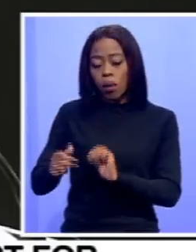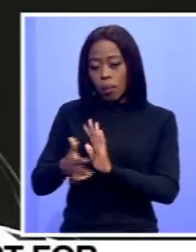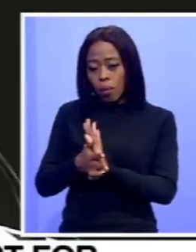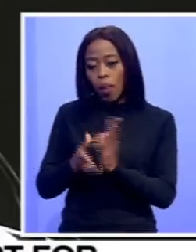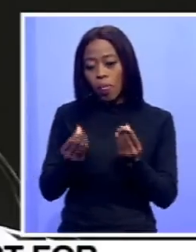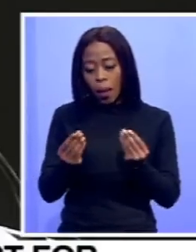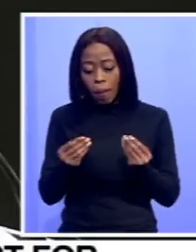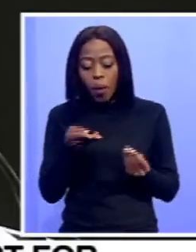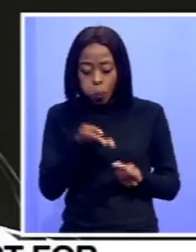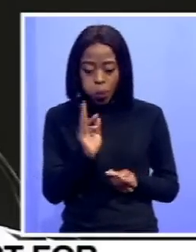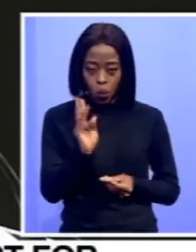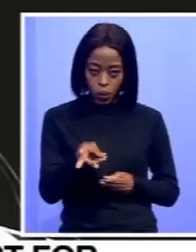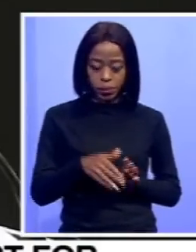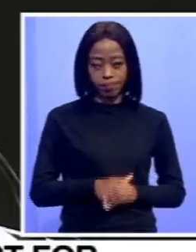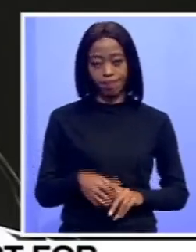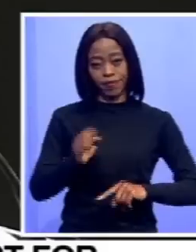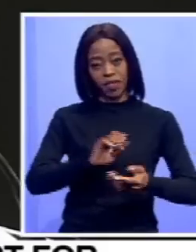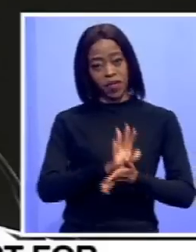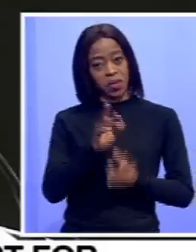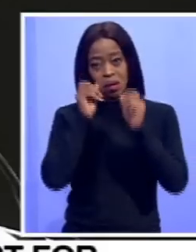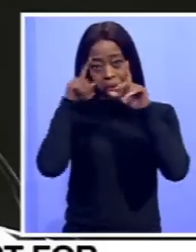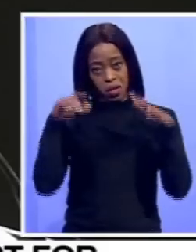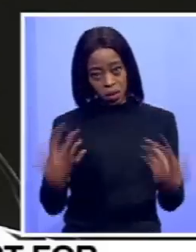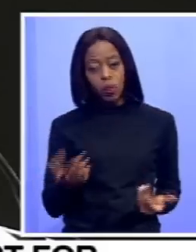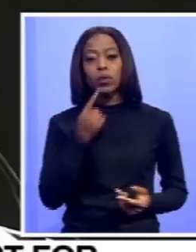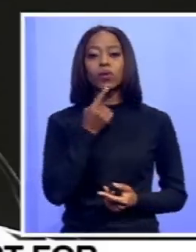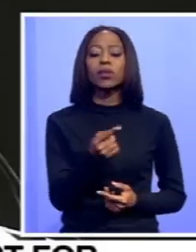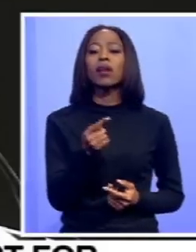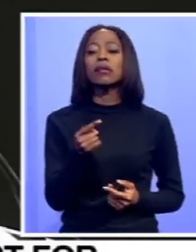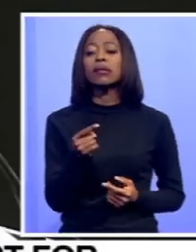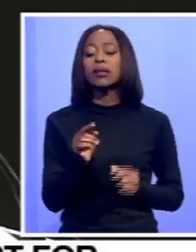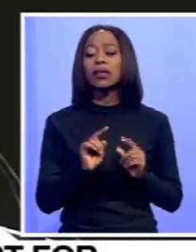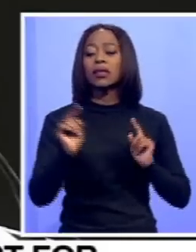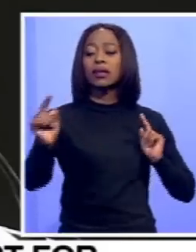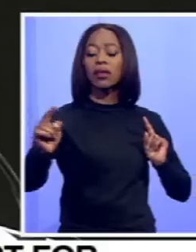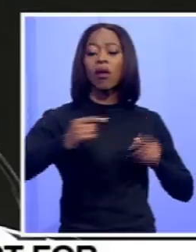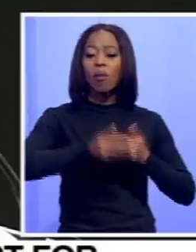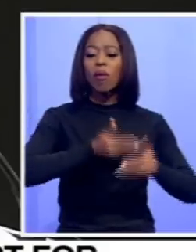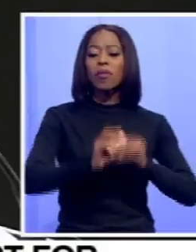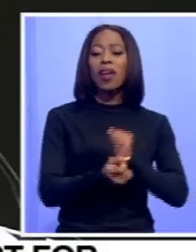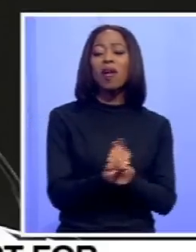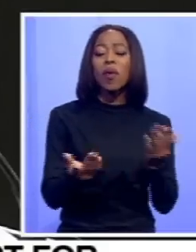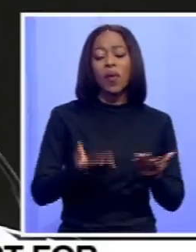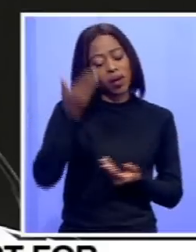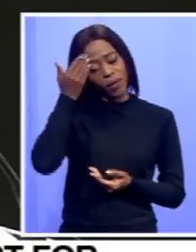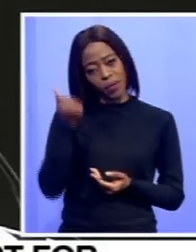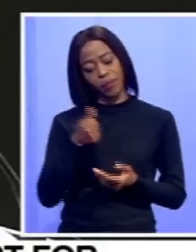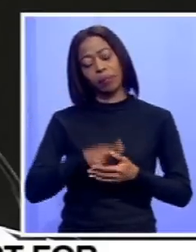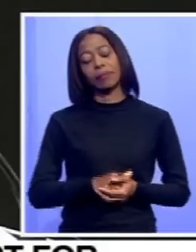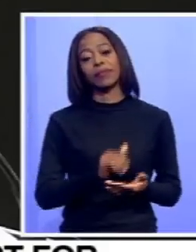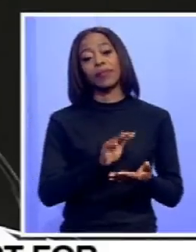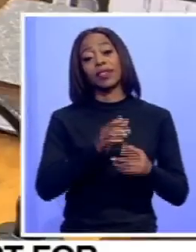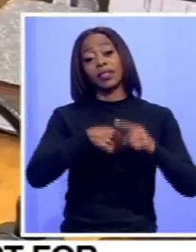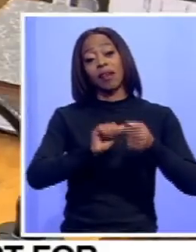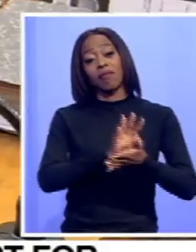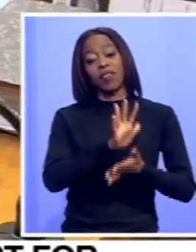number. Sub 14, he was unaware where that remote security process took place in this instance. Sub 15, he